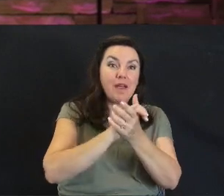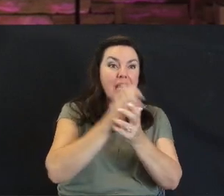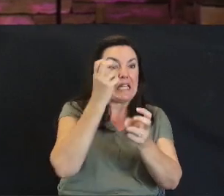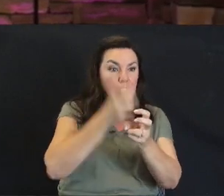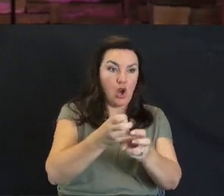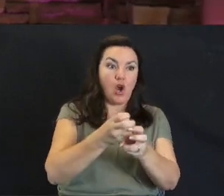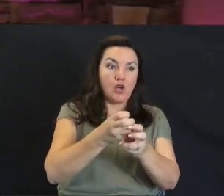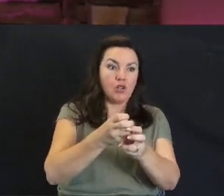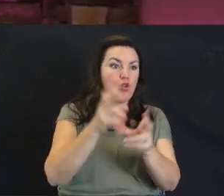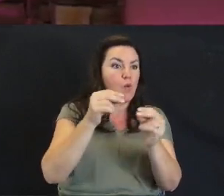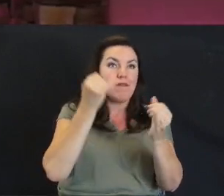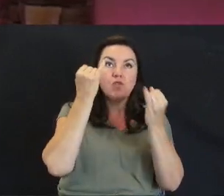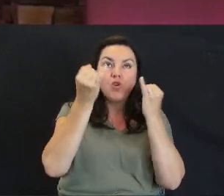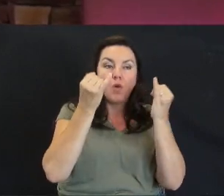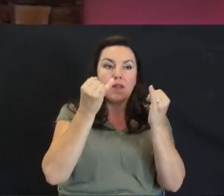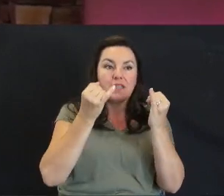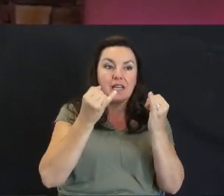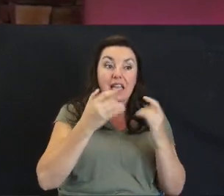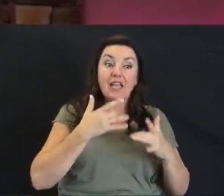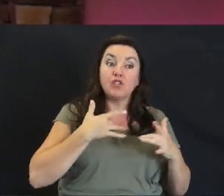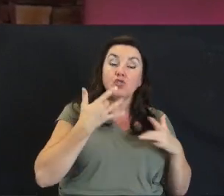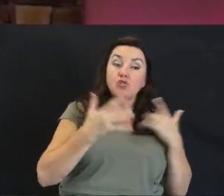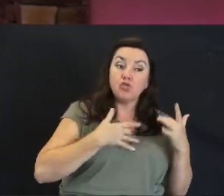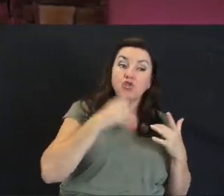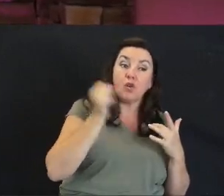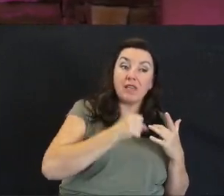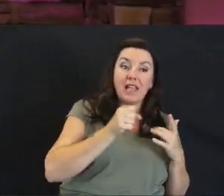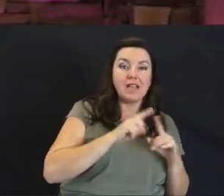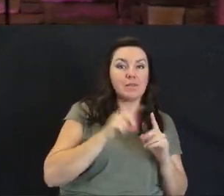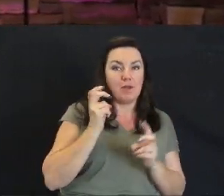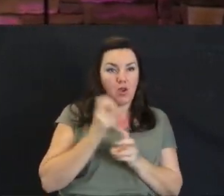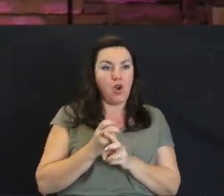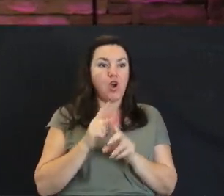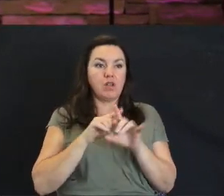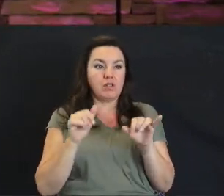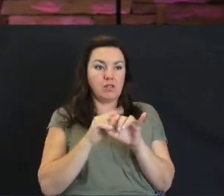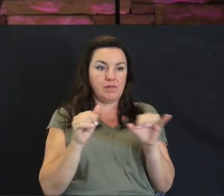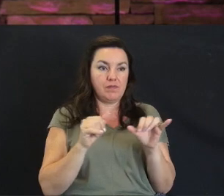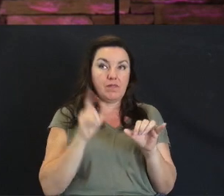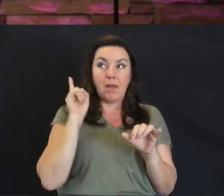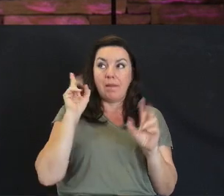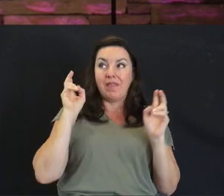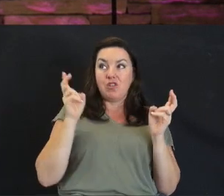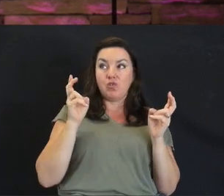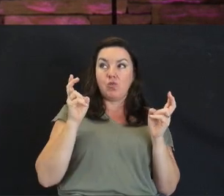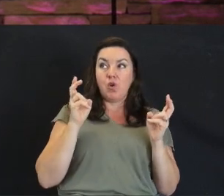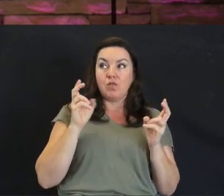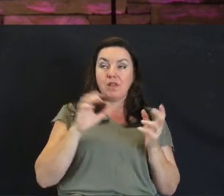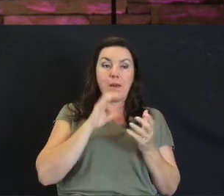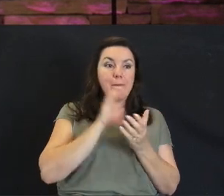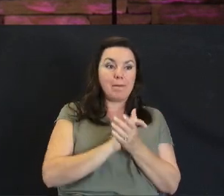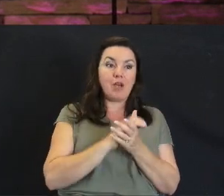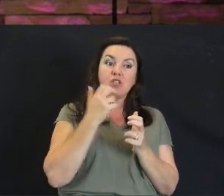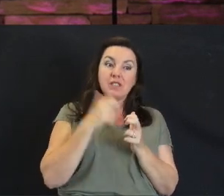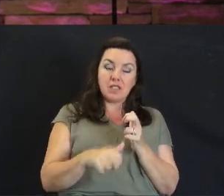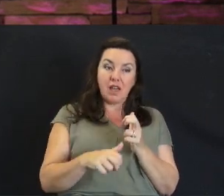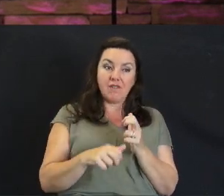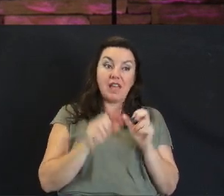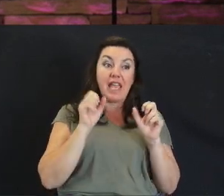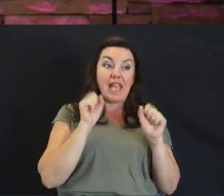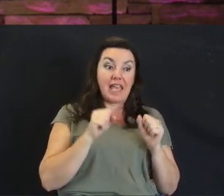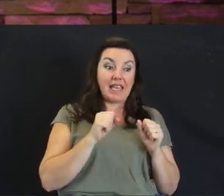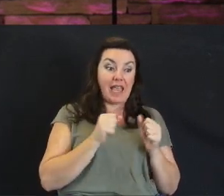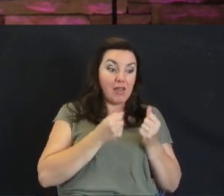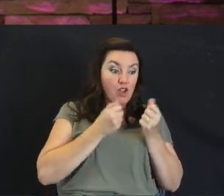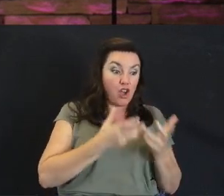life Don't get me wrong But it is very hard But you know what's Interesting about this quote He's absolutely right Marriage is difficult And it can be a source Of